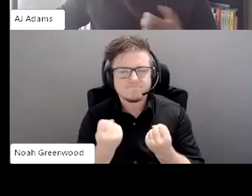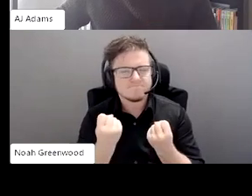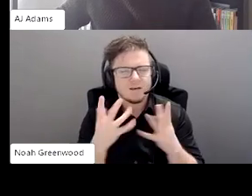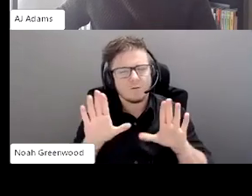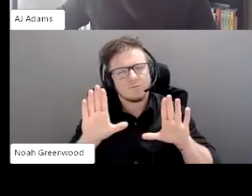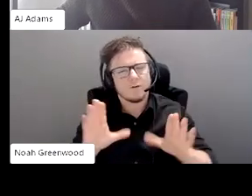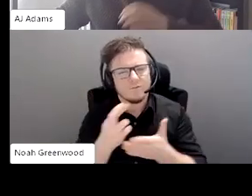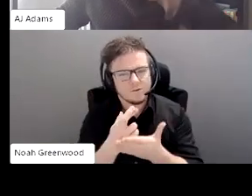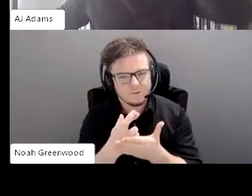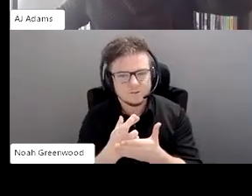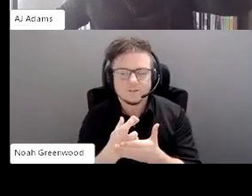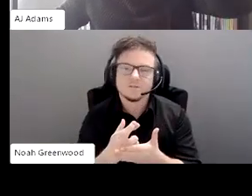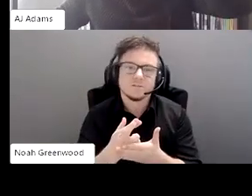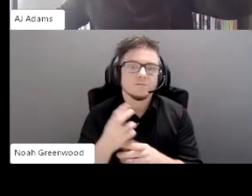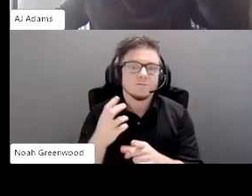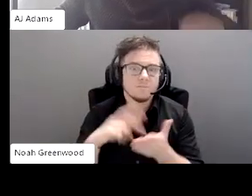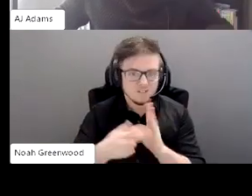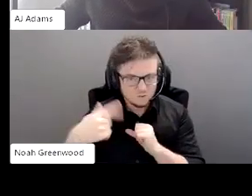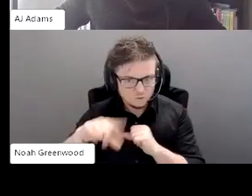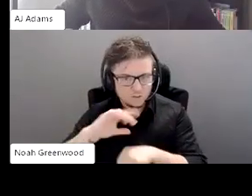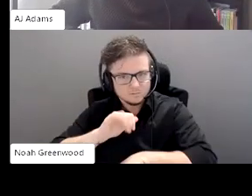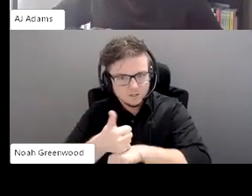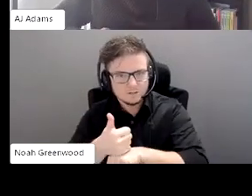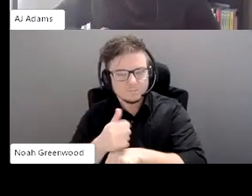you create 2S LGBTI inclusive dementia care.